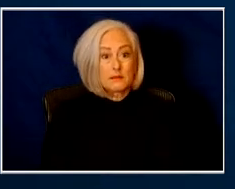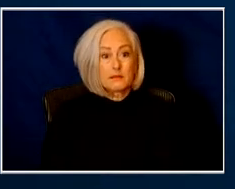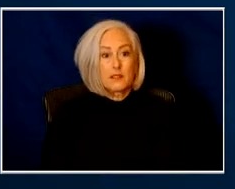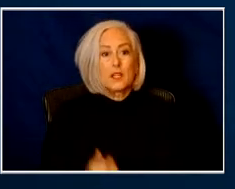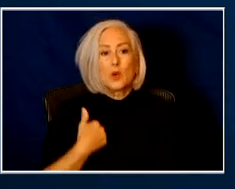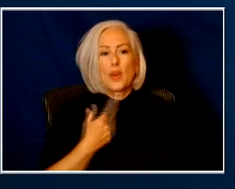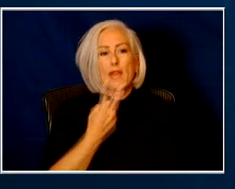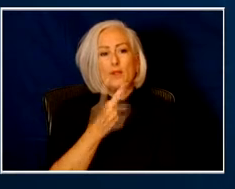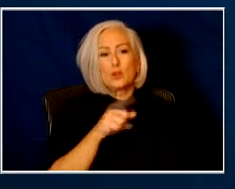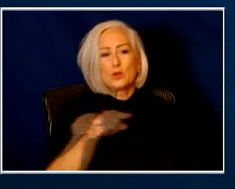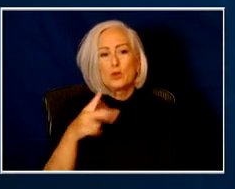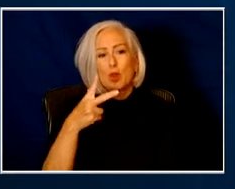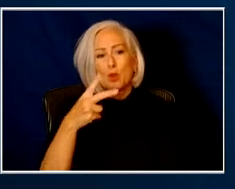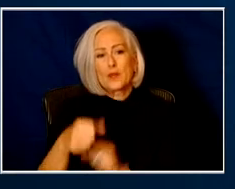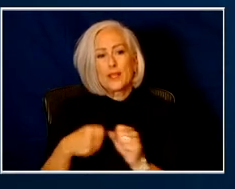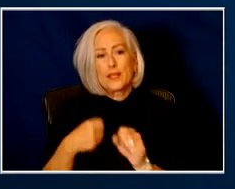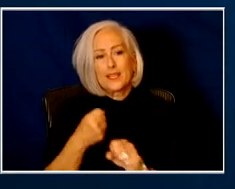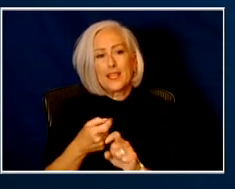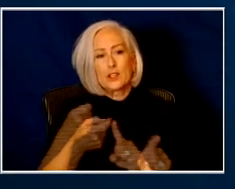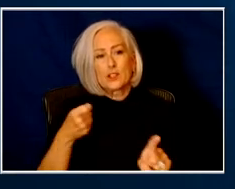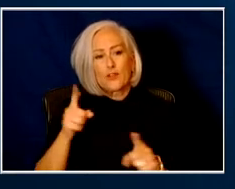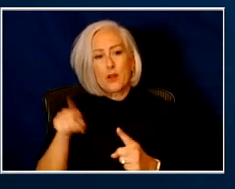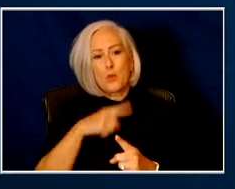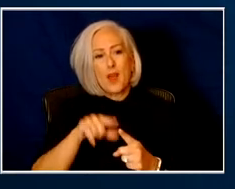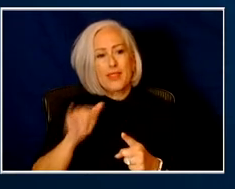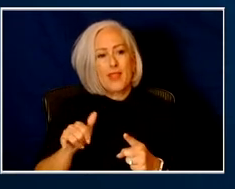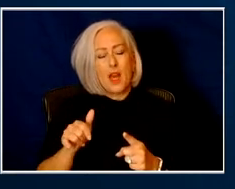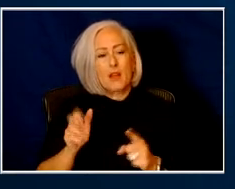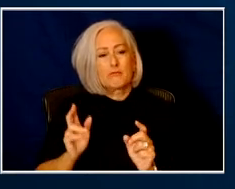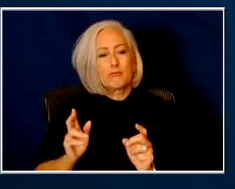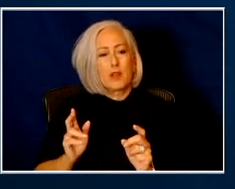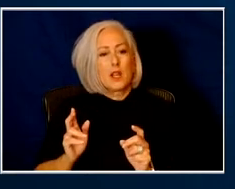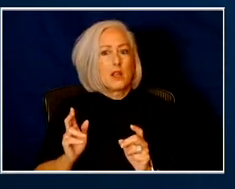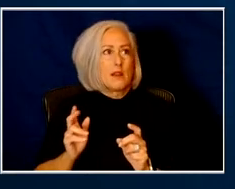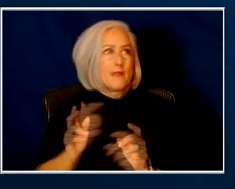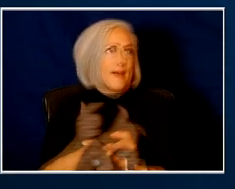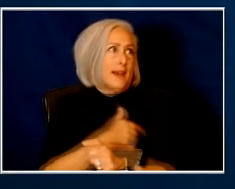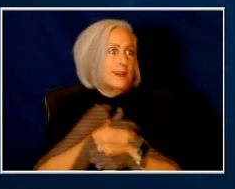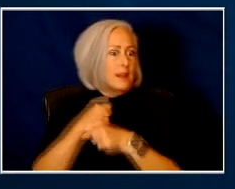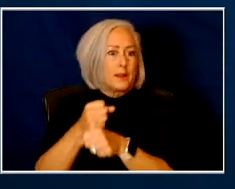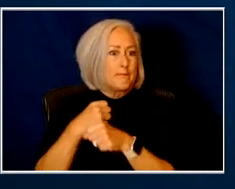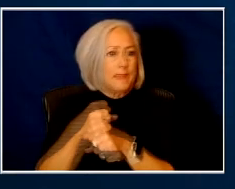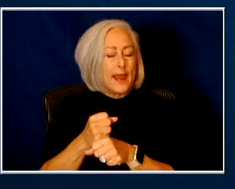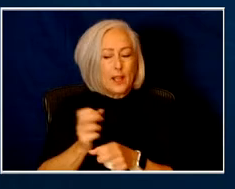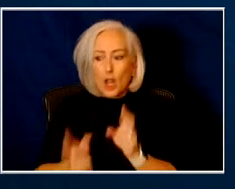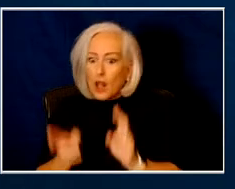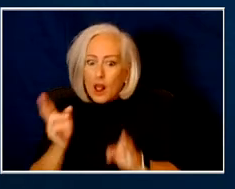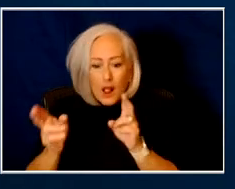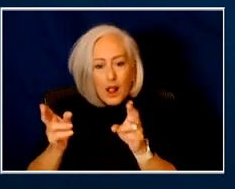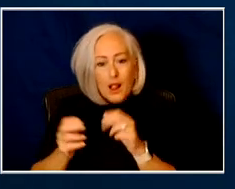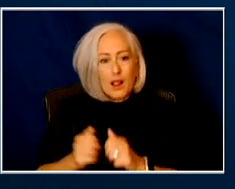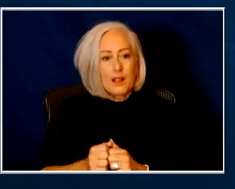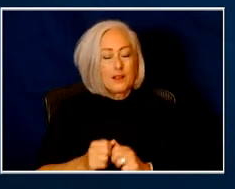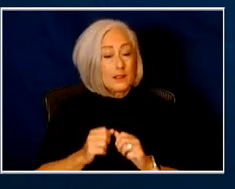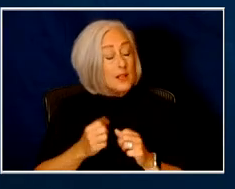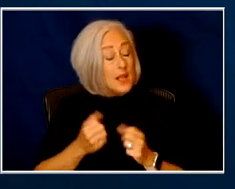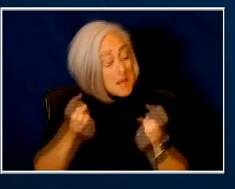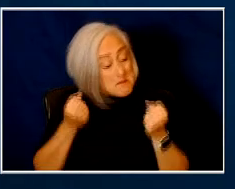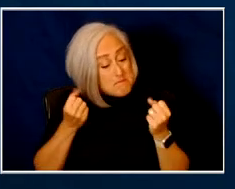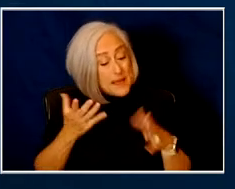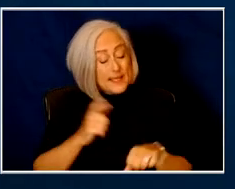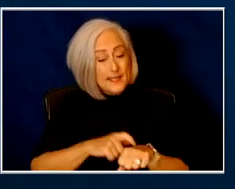many people think these vaccines were rushed and experimental and a lot of vaccines do take years to develop for multiple reasons